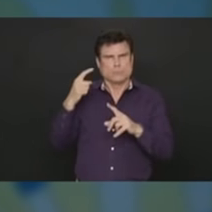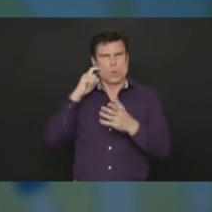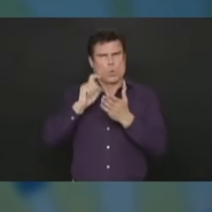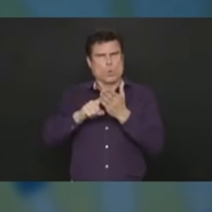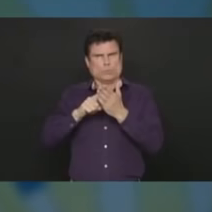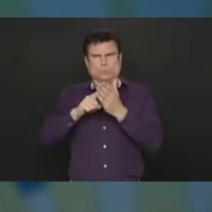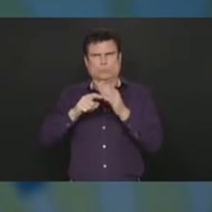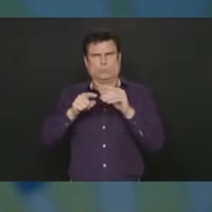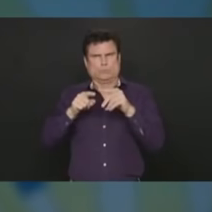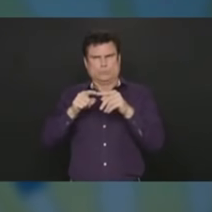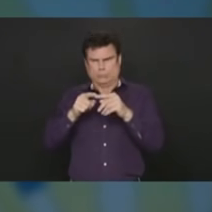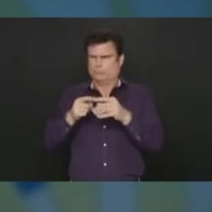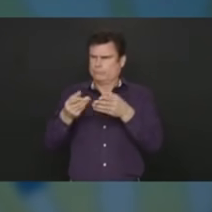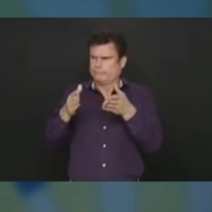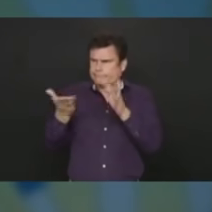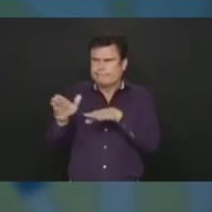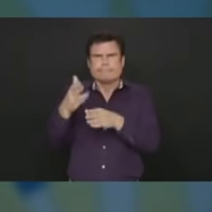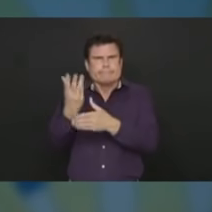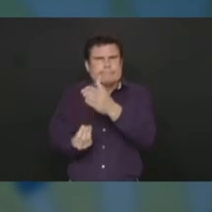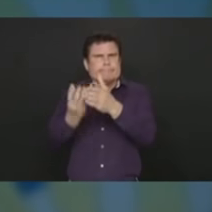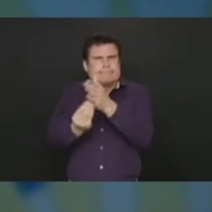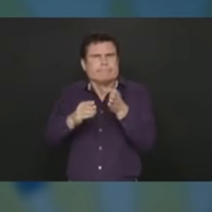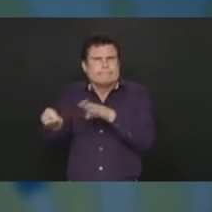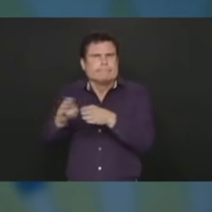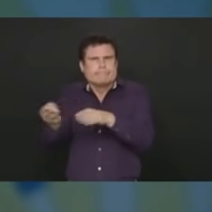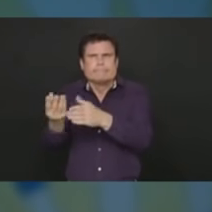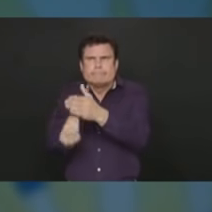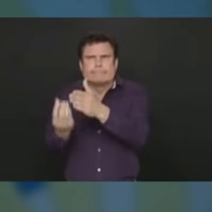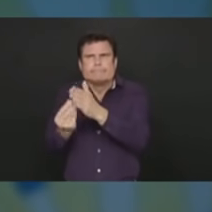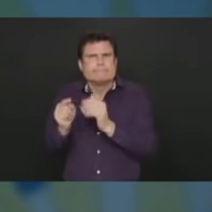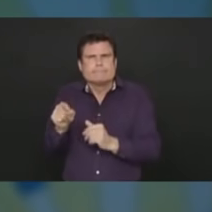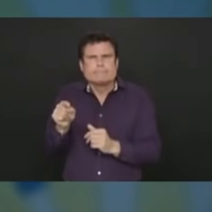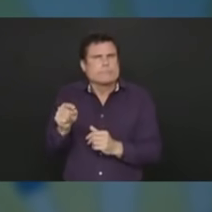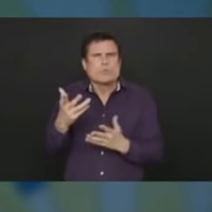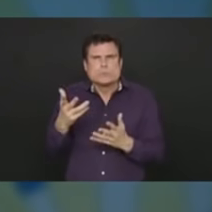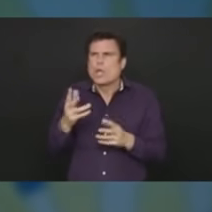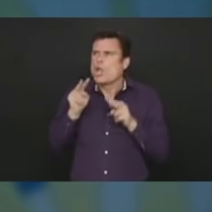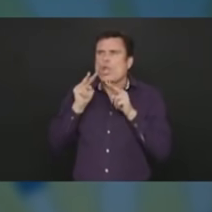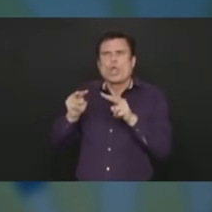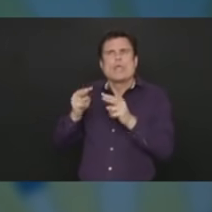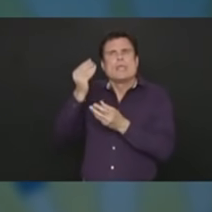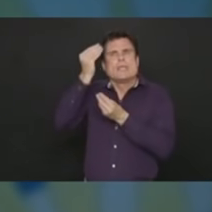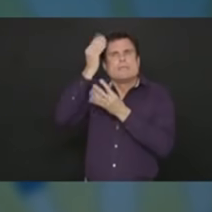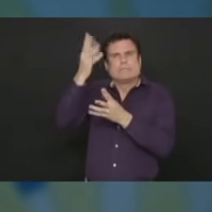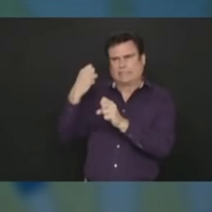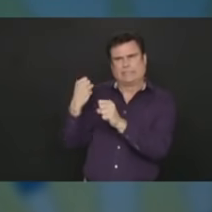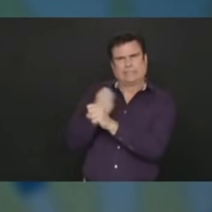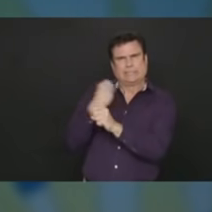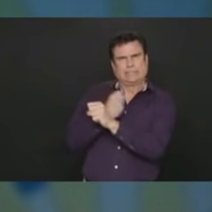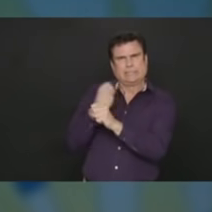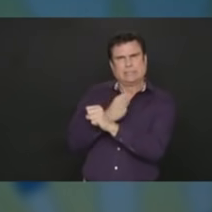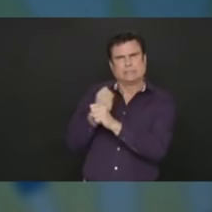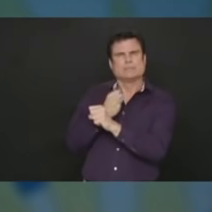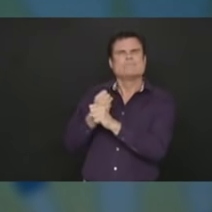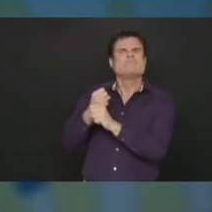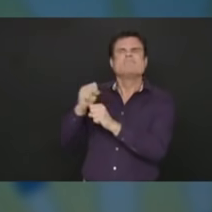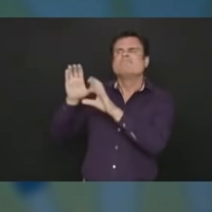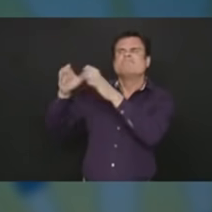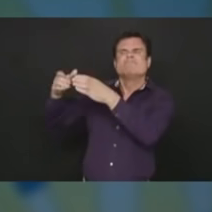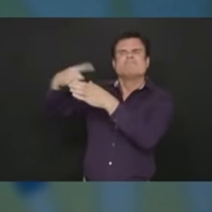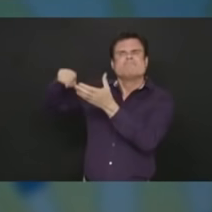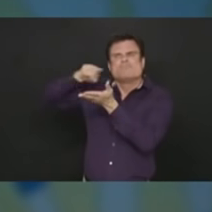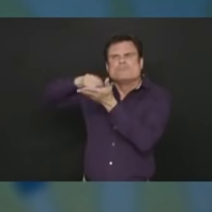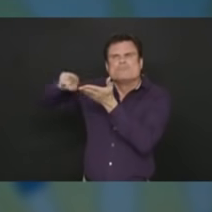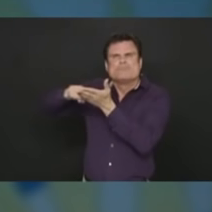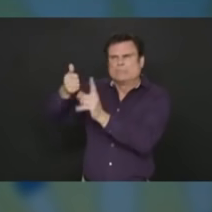death certificates over time, and we will be able to look back. We get the ones for March at the end of this month,